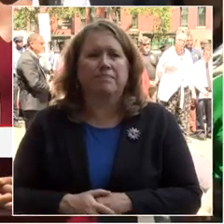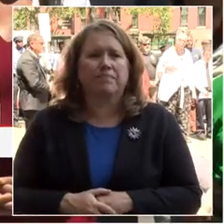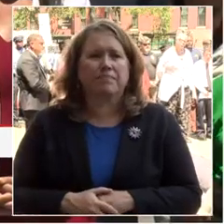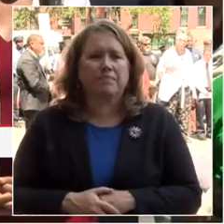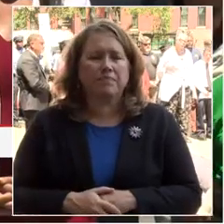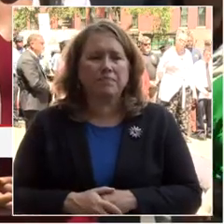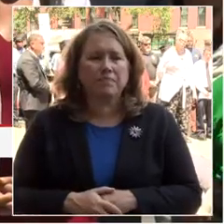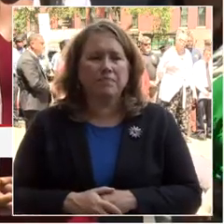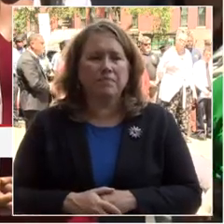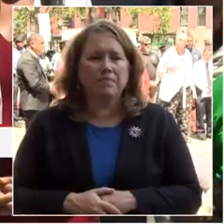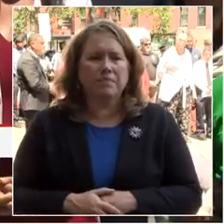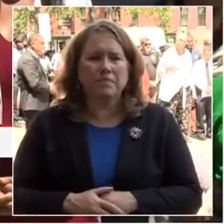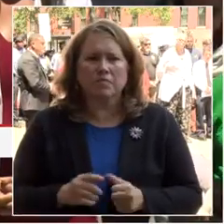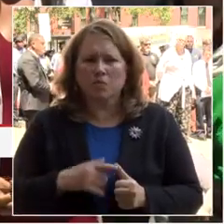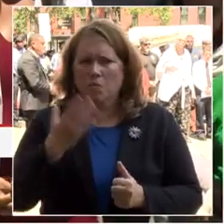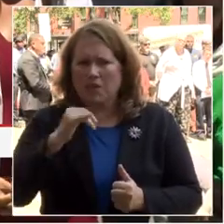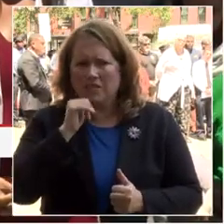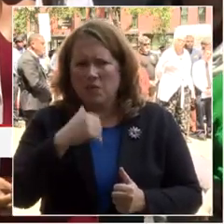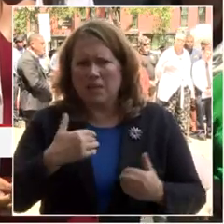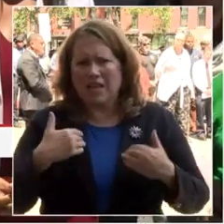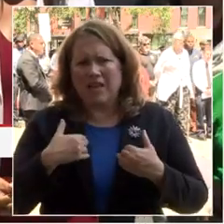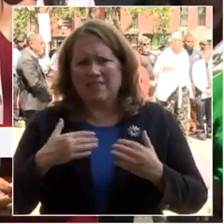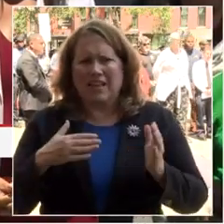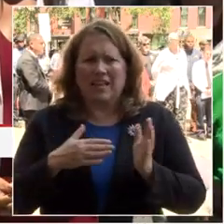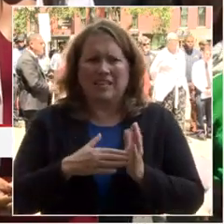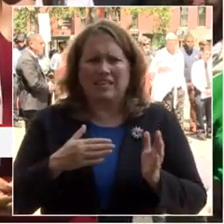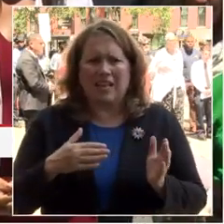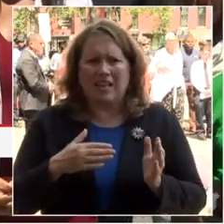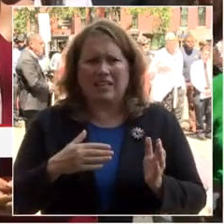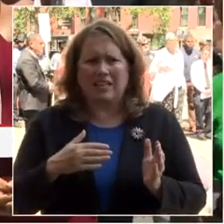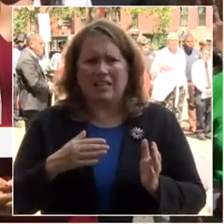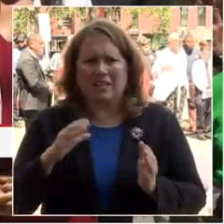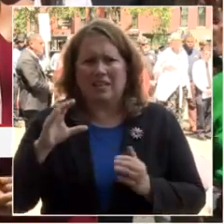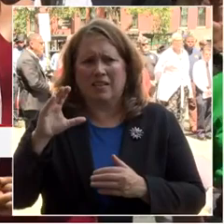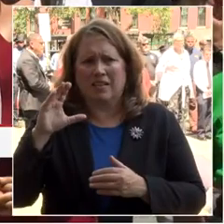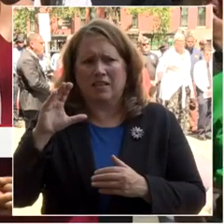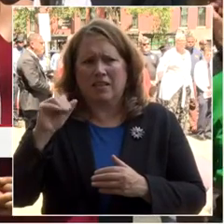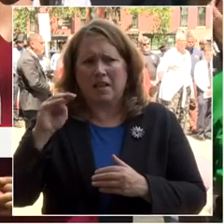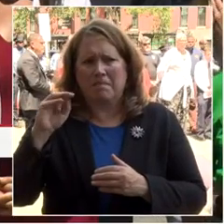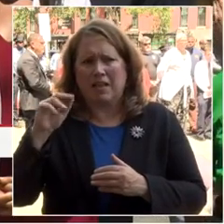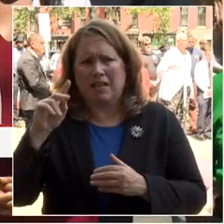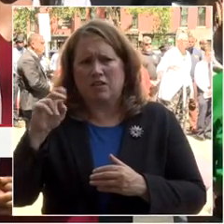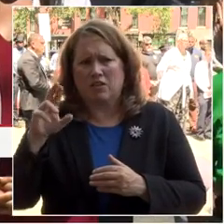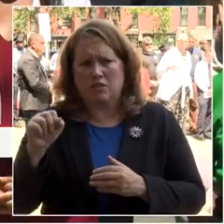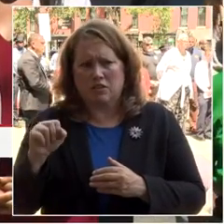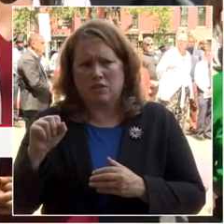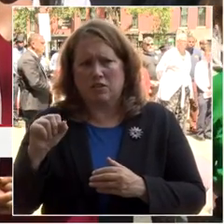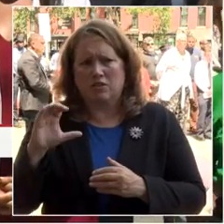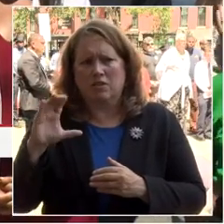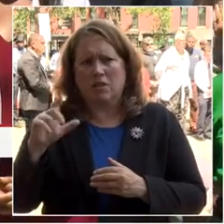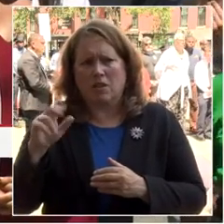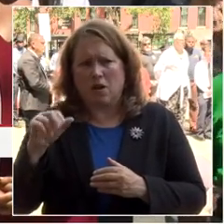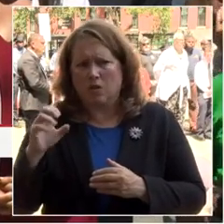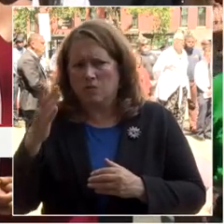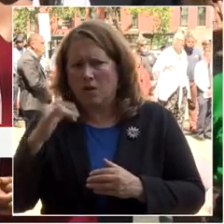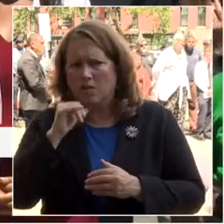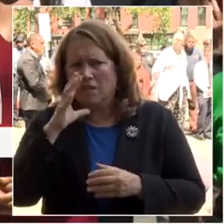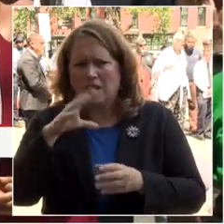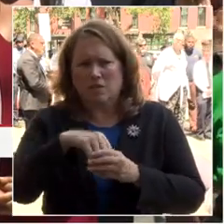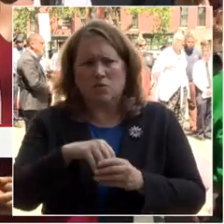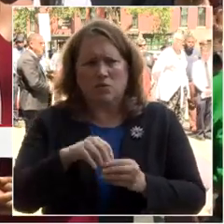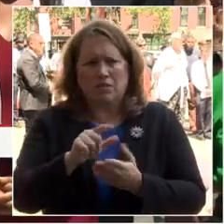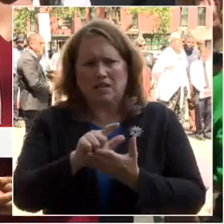an anti-commander's clause in potential RFK stadium legislation to this point? And if